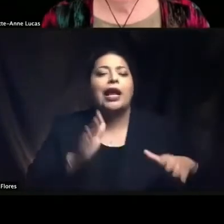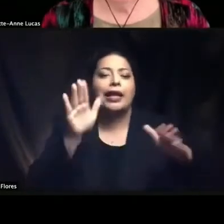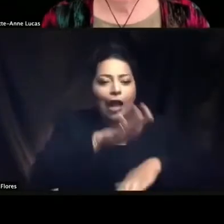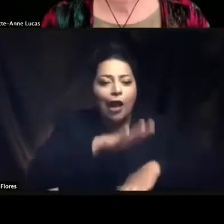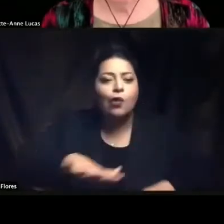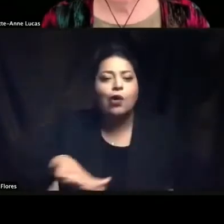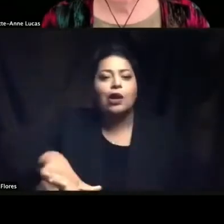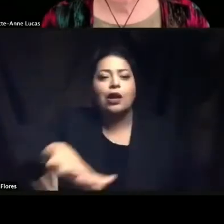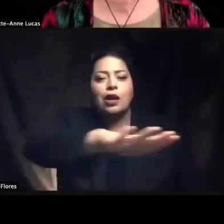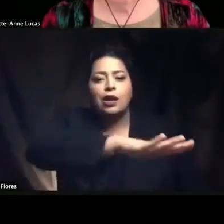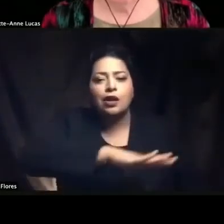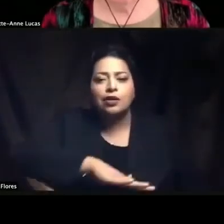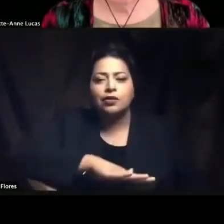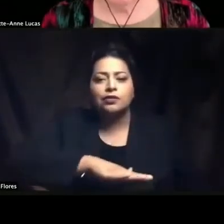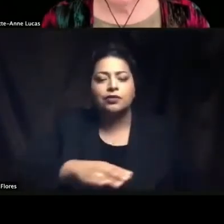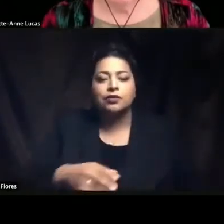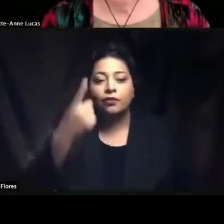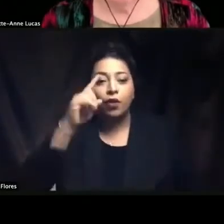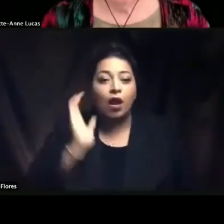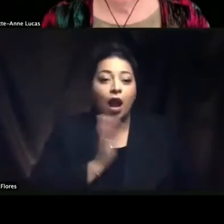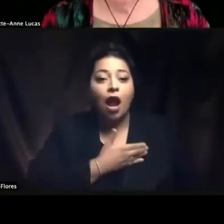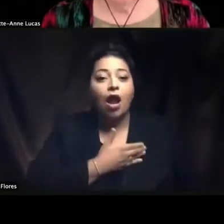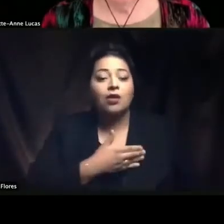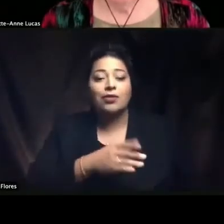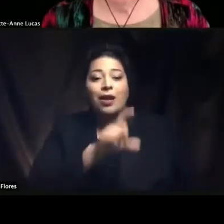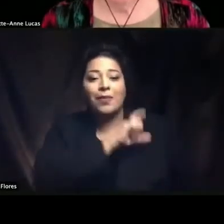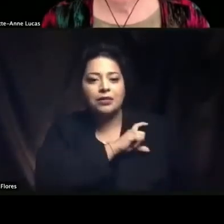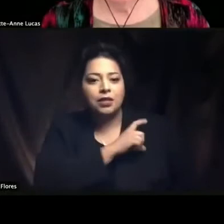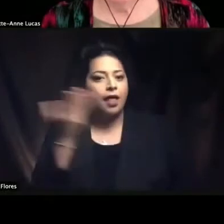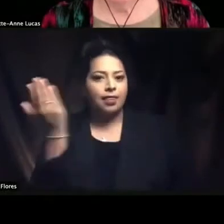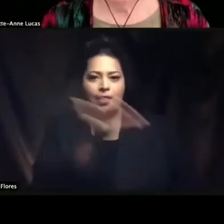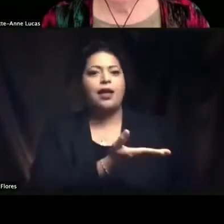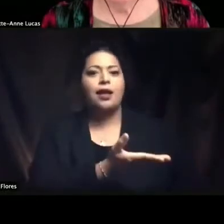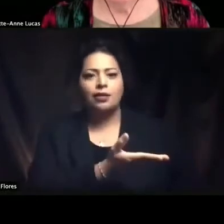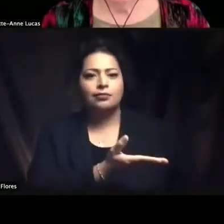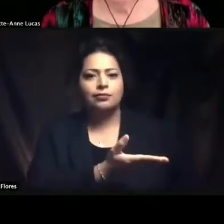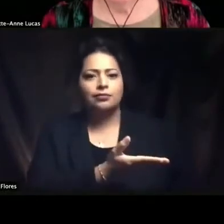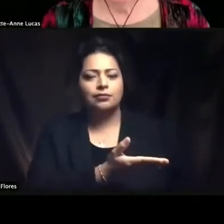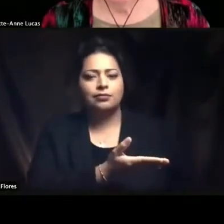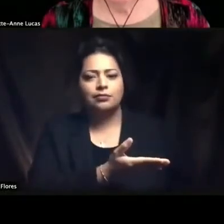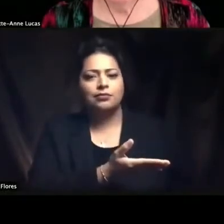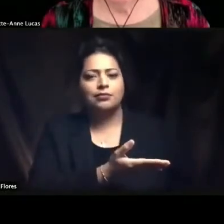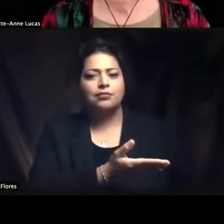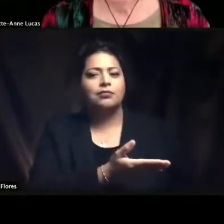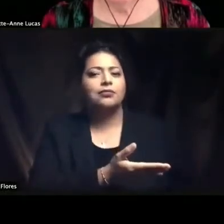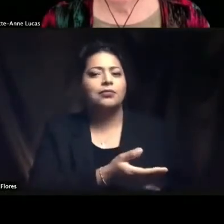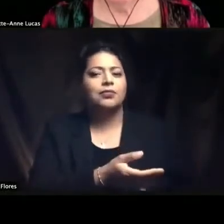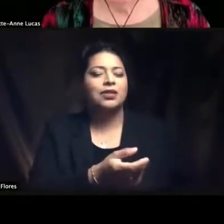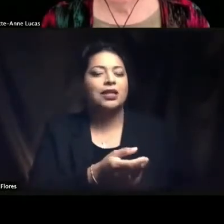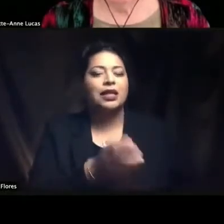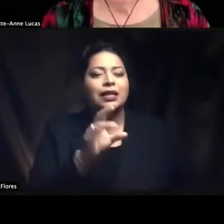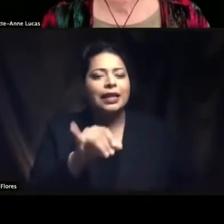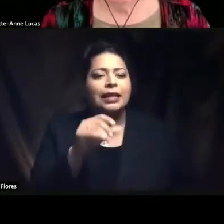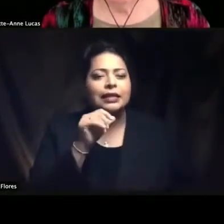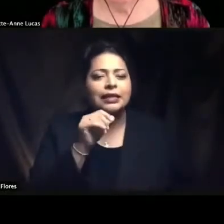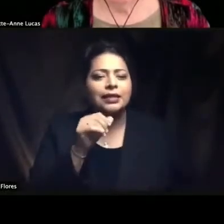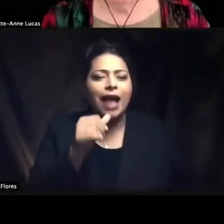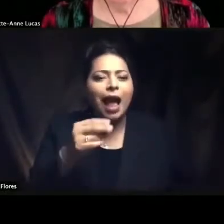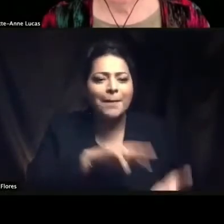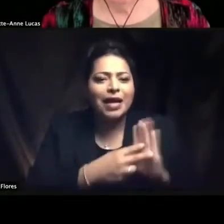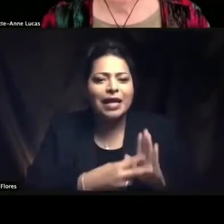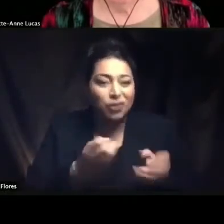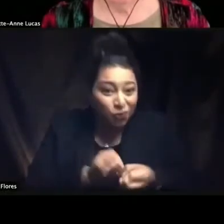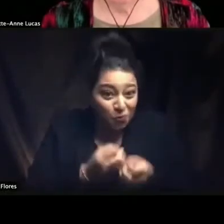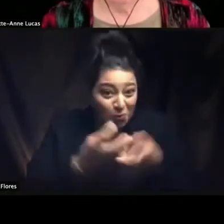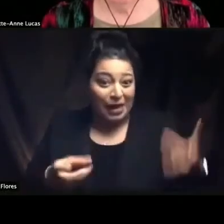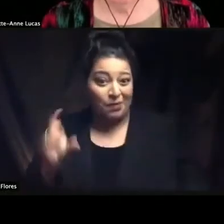and the visibility of our police officers within our district do not see a sign of being over-policed. But we also want to make